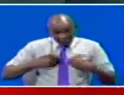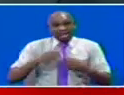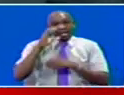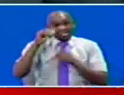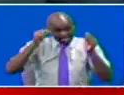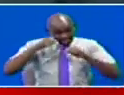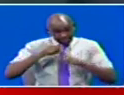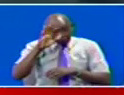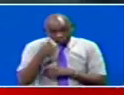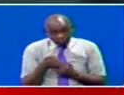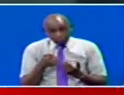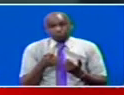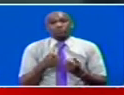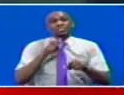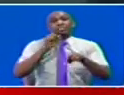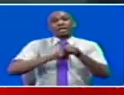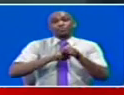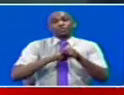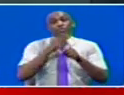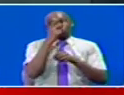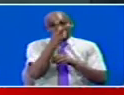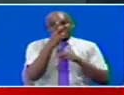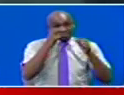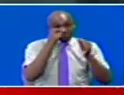CBA for the period of